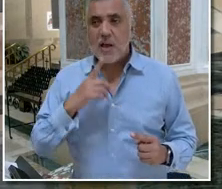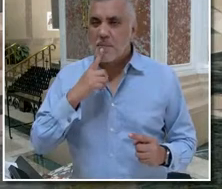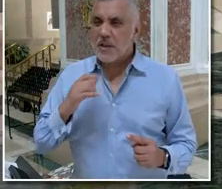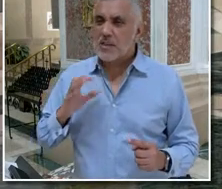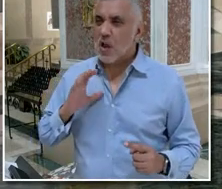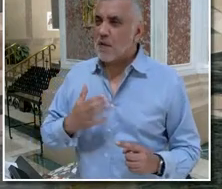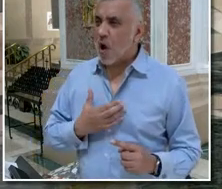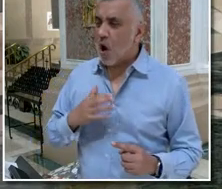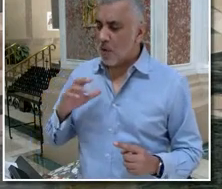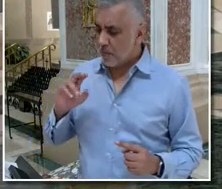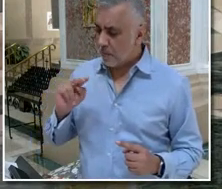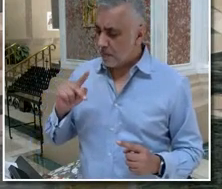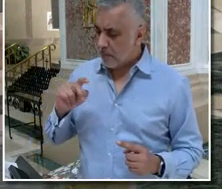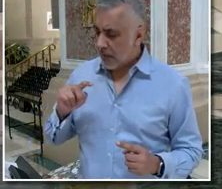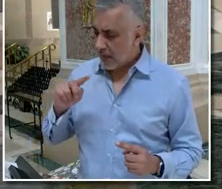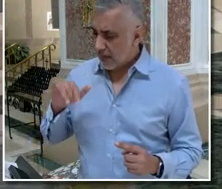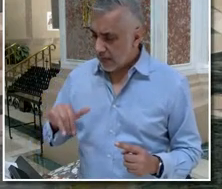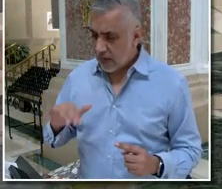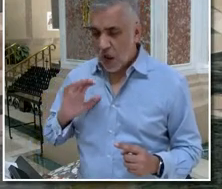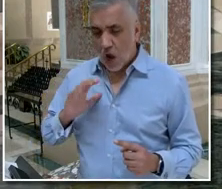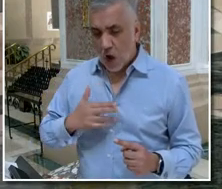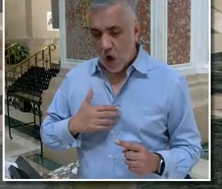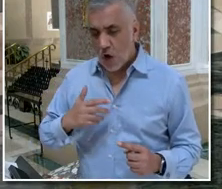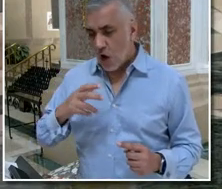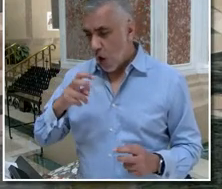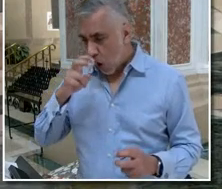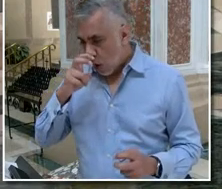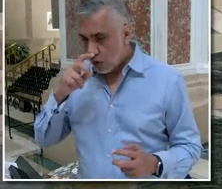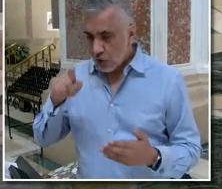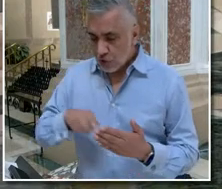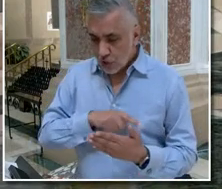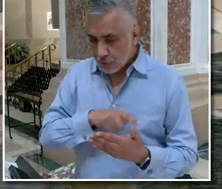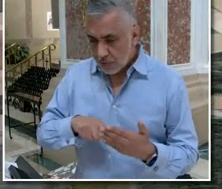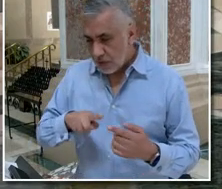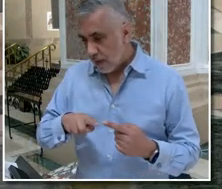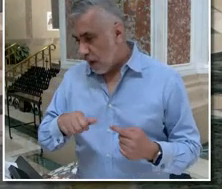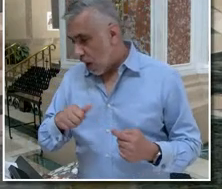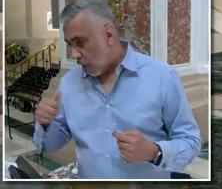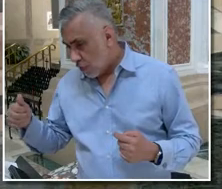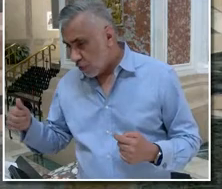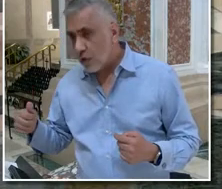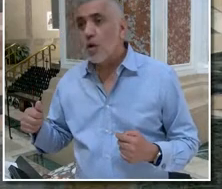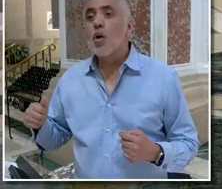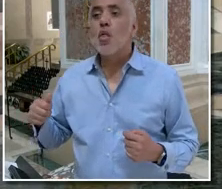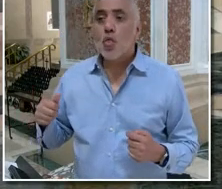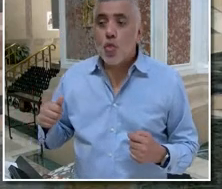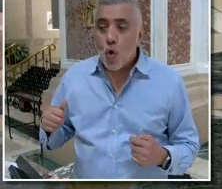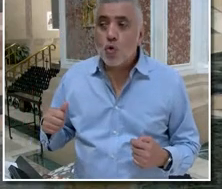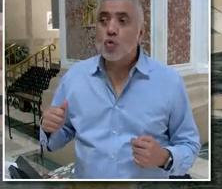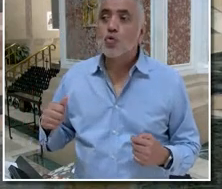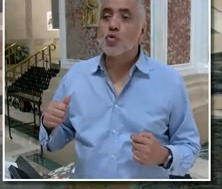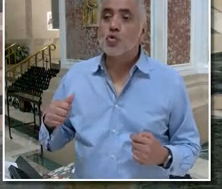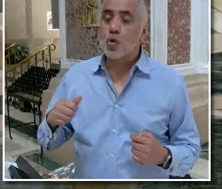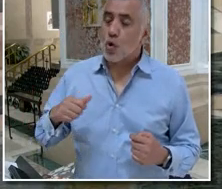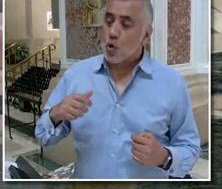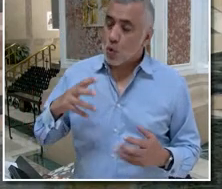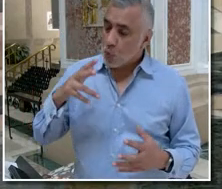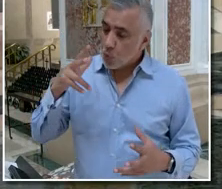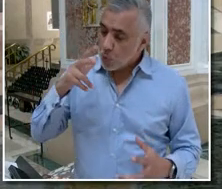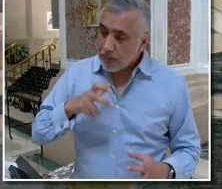our pettiness, our harsh judgment of others, those wicked tongues of